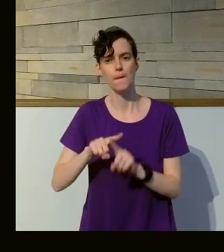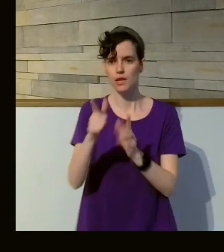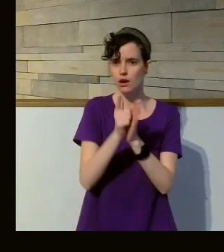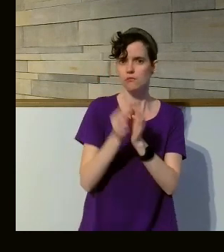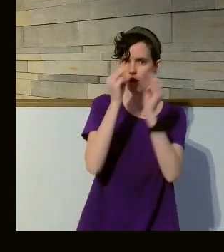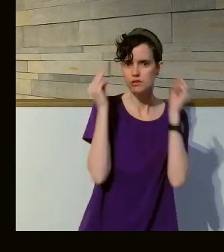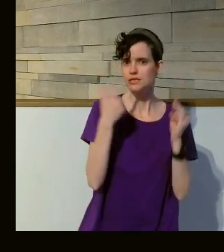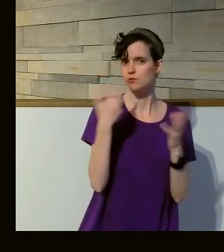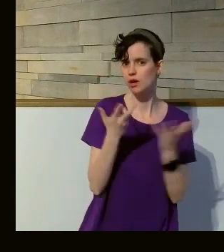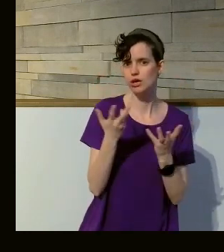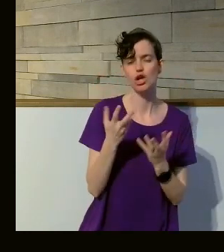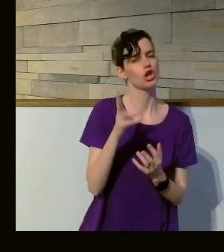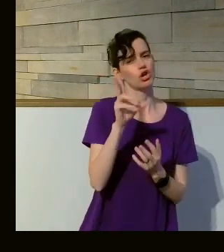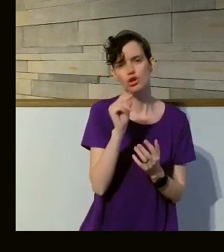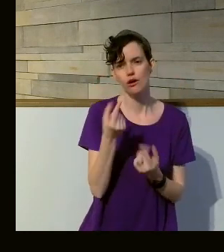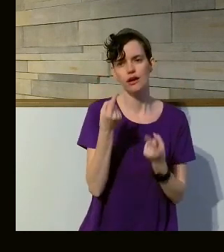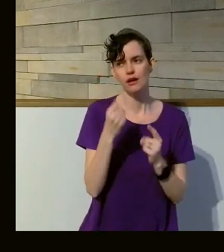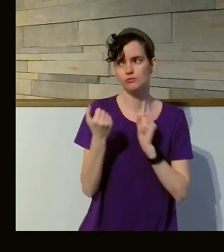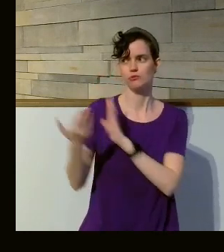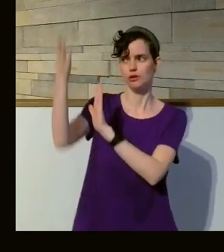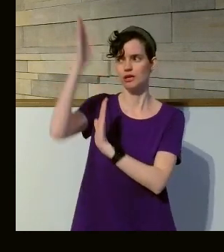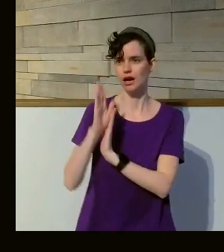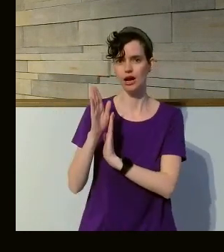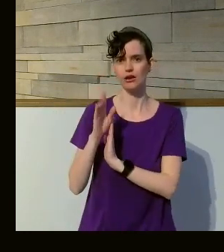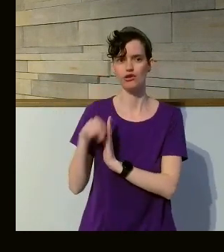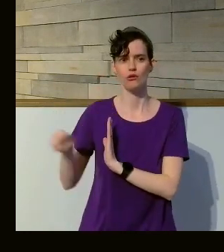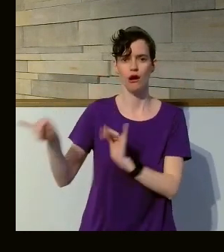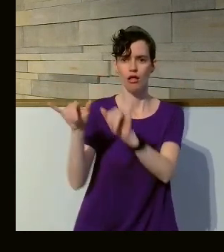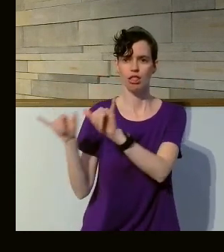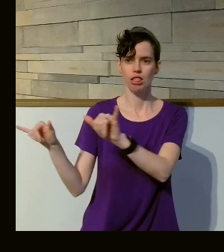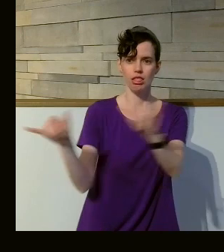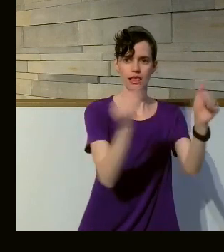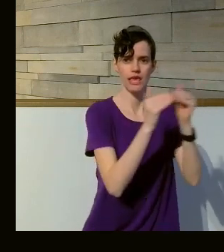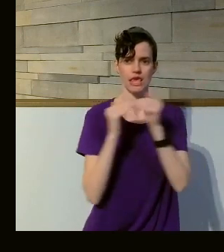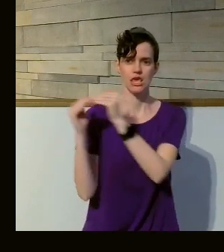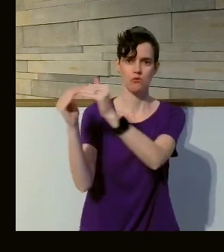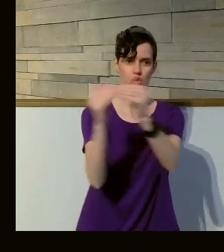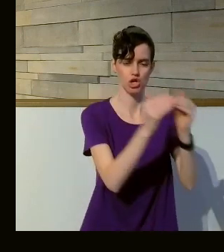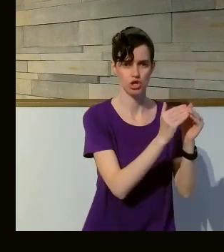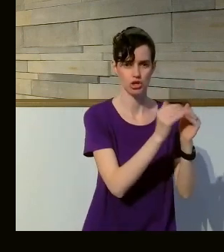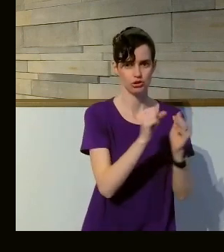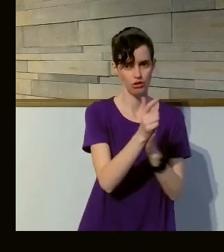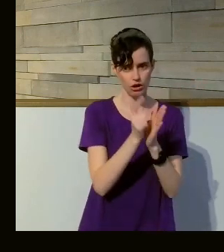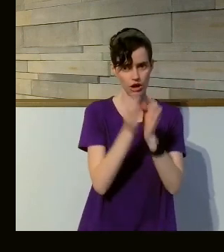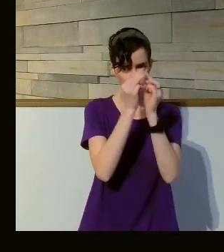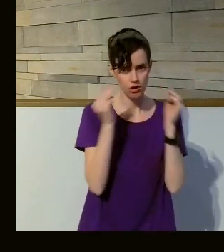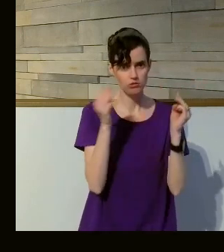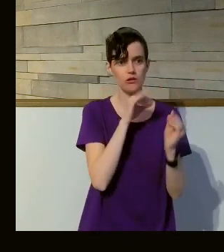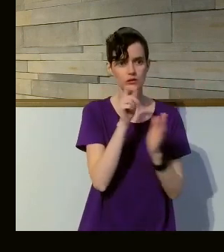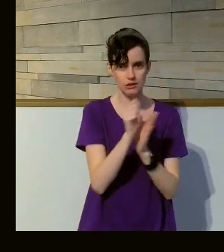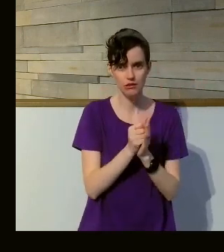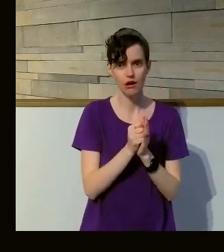said what? The law of Moses said, no, when you come before God, you are all equal. And so the law of Moses in the Old Testament